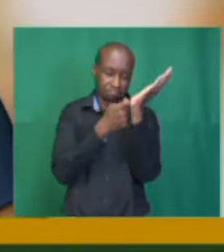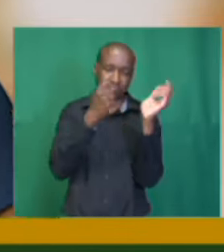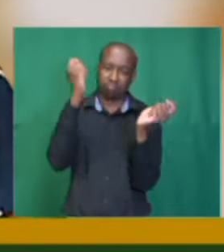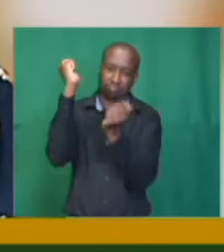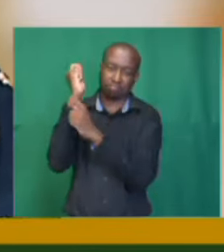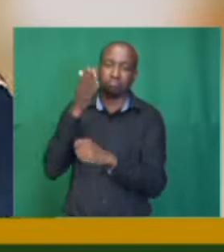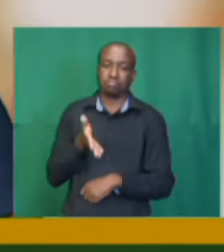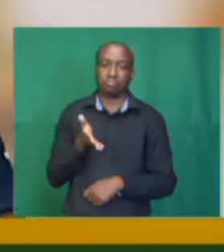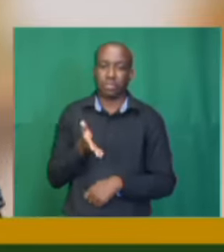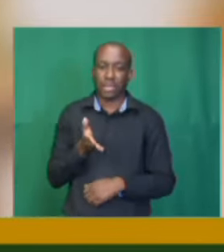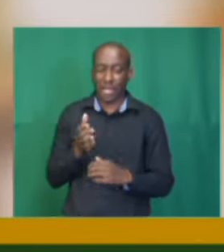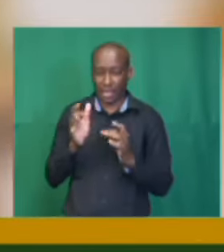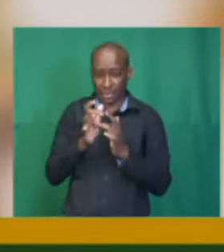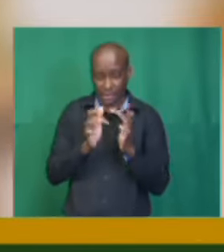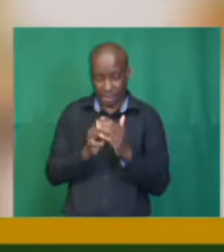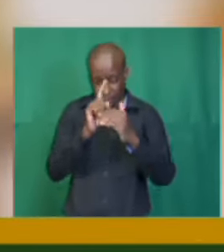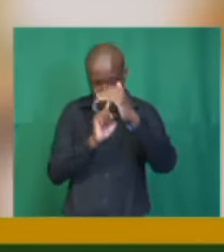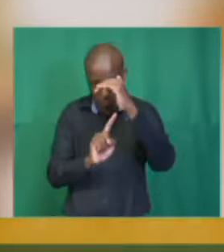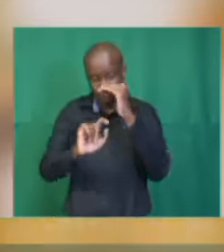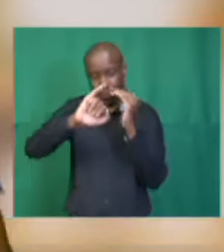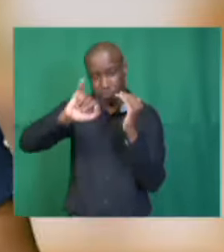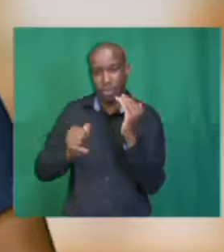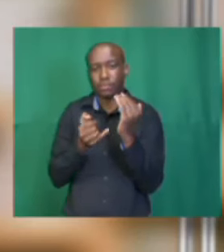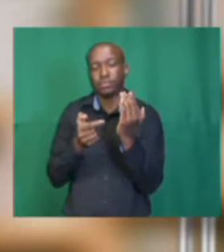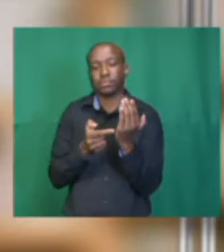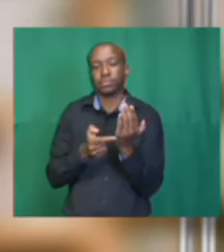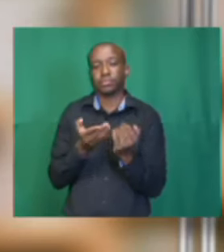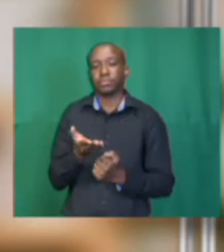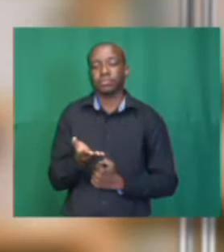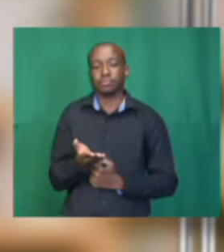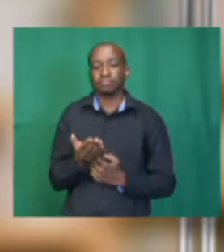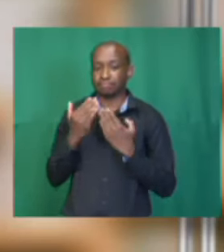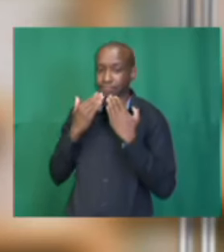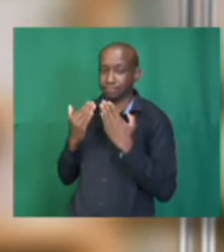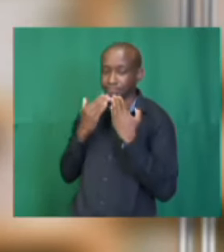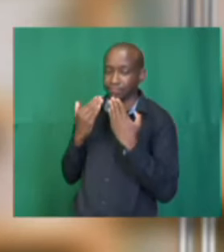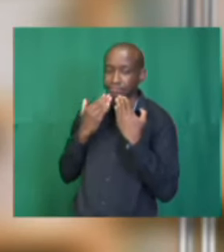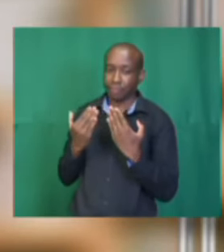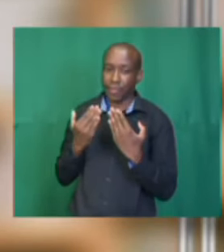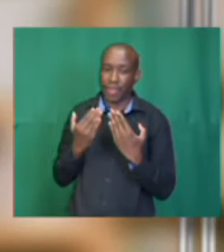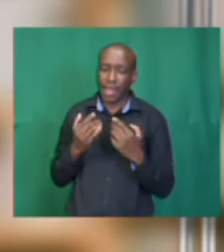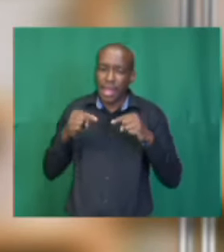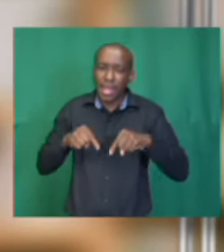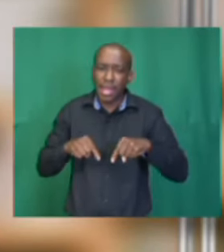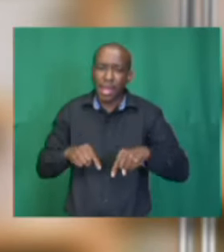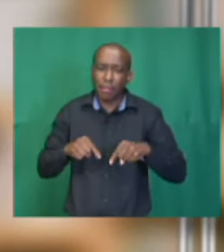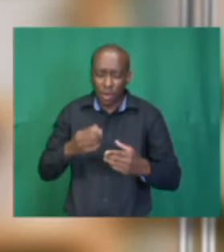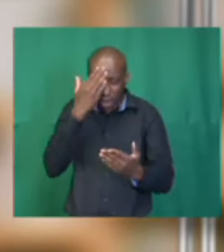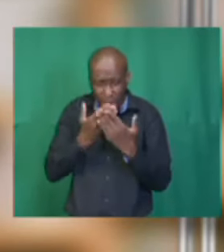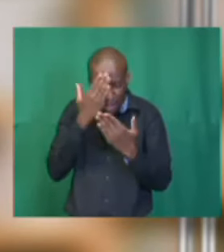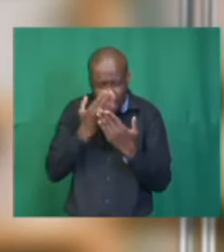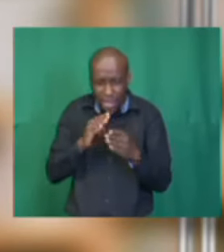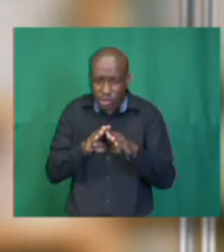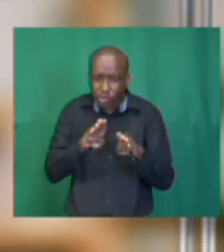is entering Jerusalem for that mission. Okay, thank you, ma'am. So what would you like your learner to